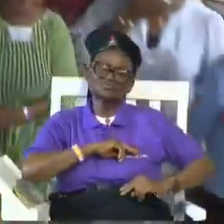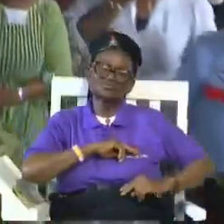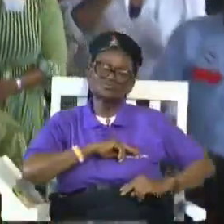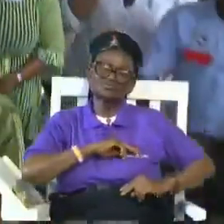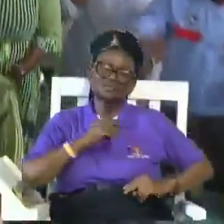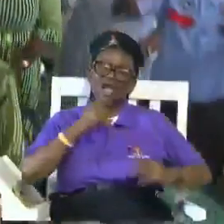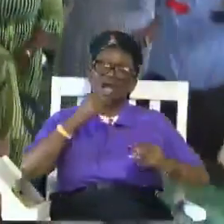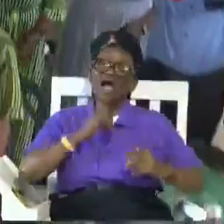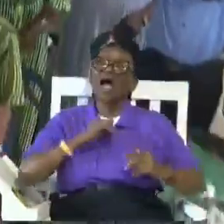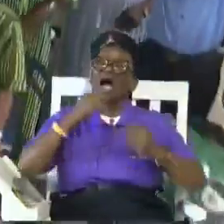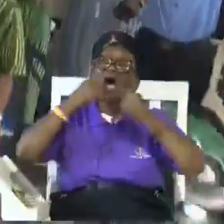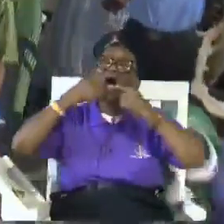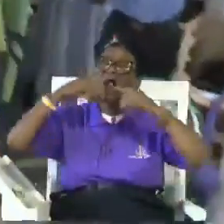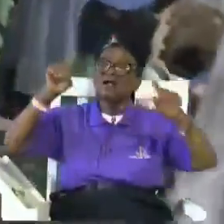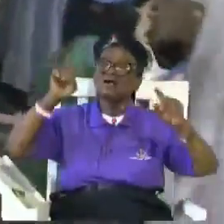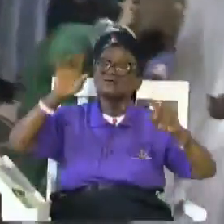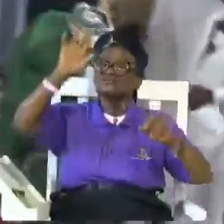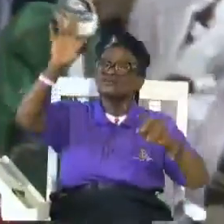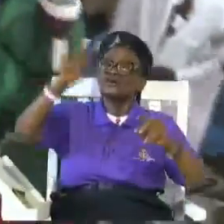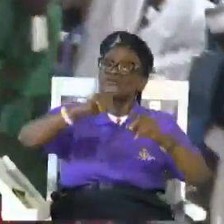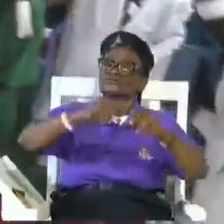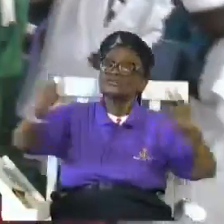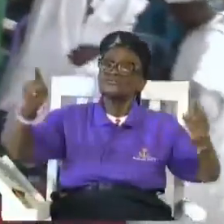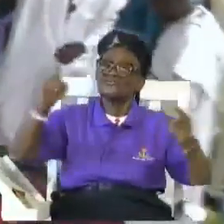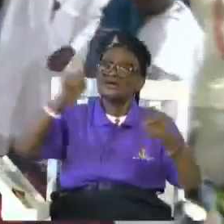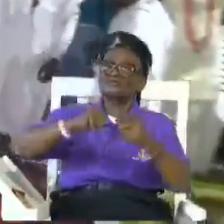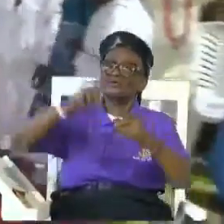I decree your deliverance tonight.